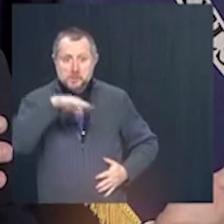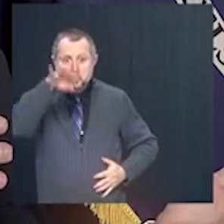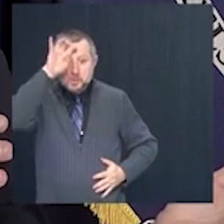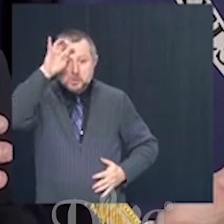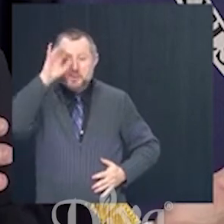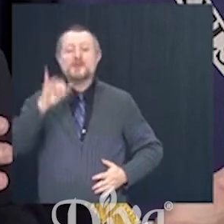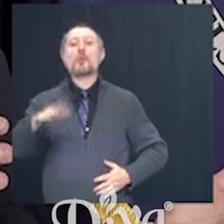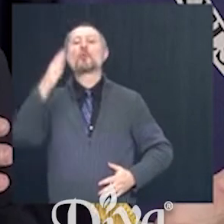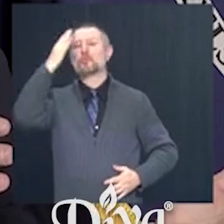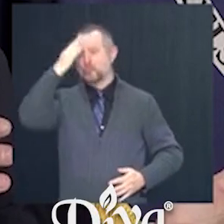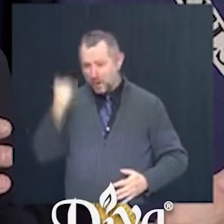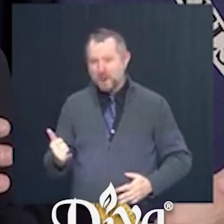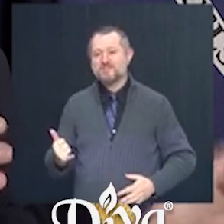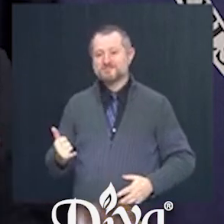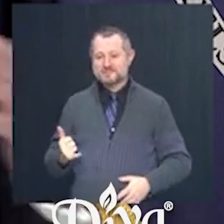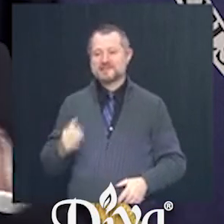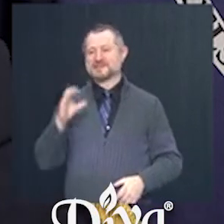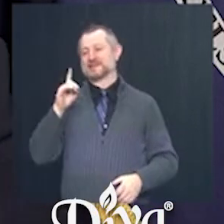guidance literally on Friday.